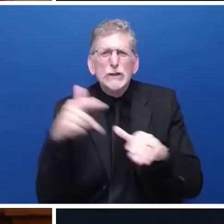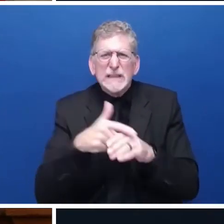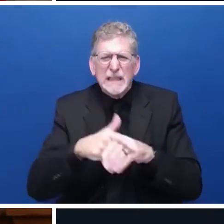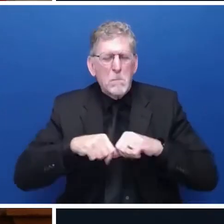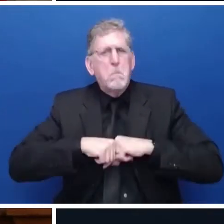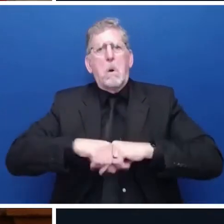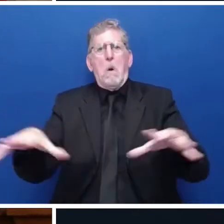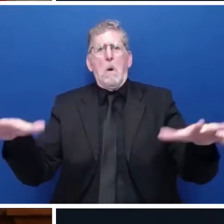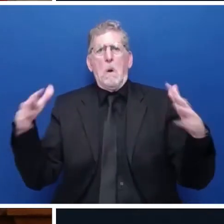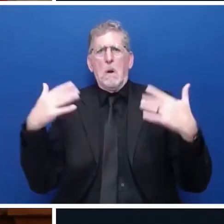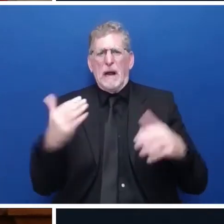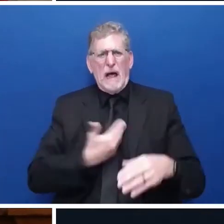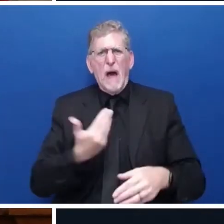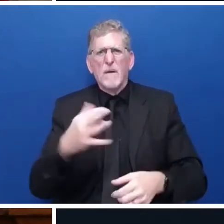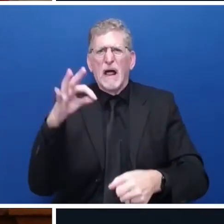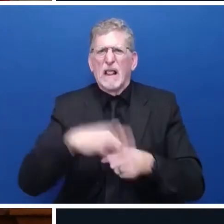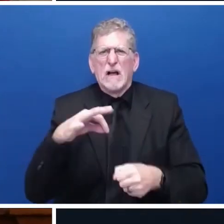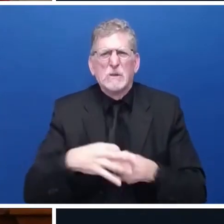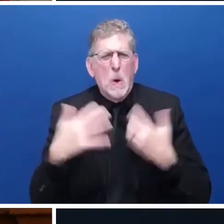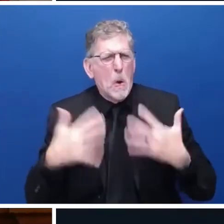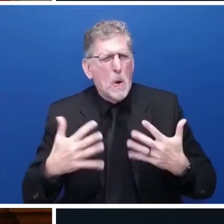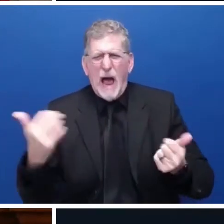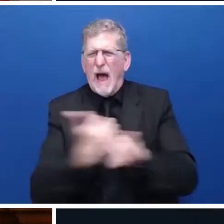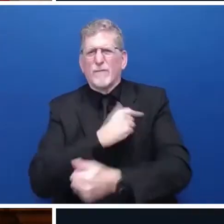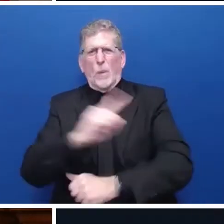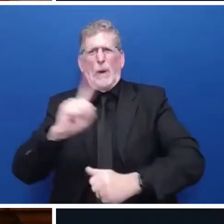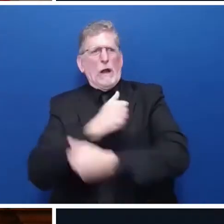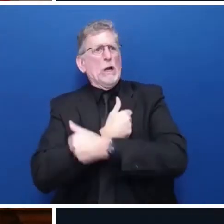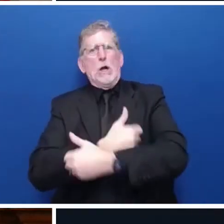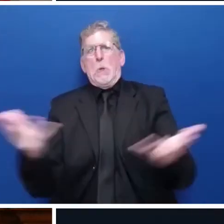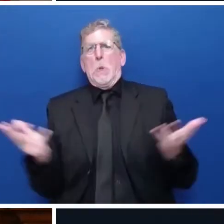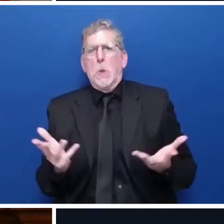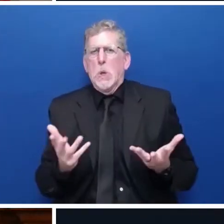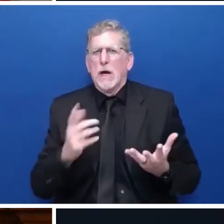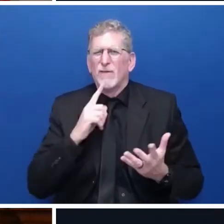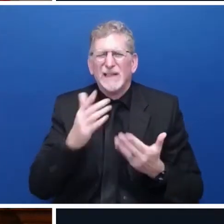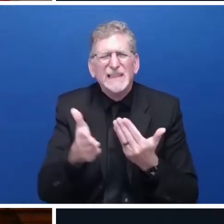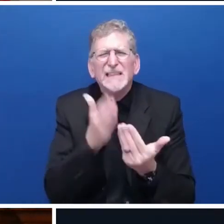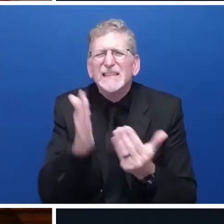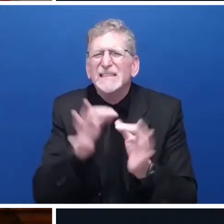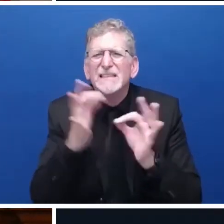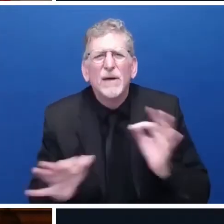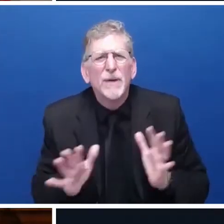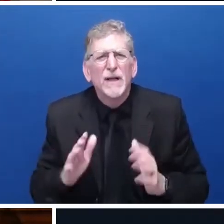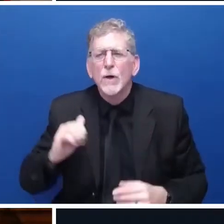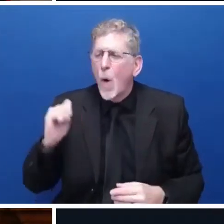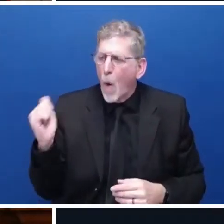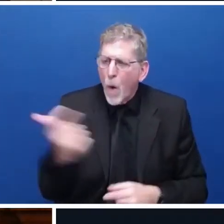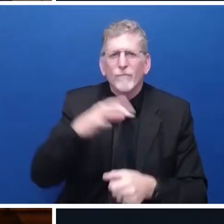simple. All voters must show voter ID.